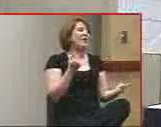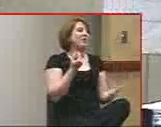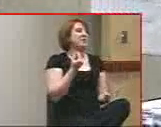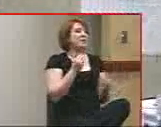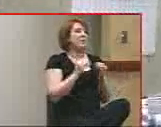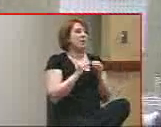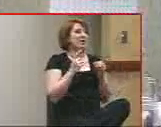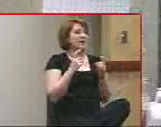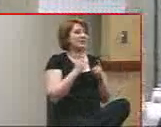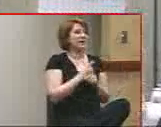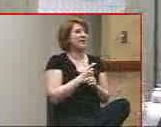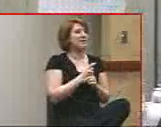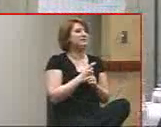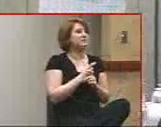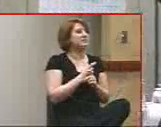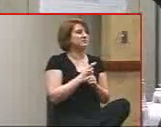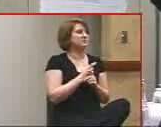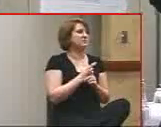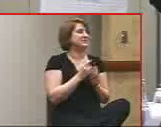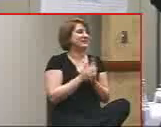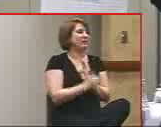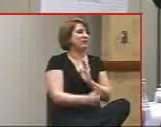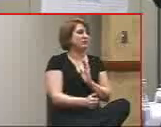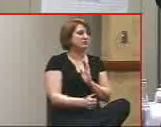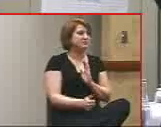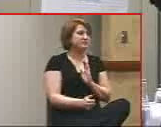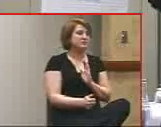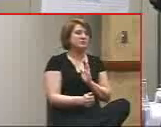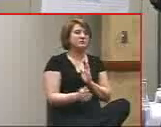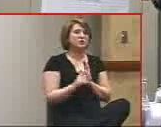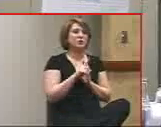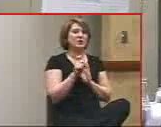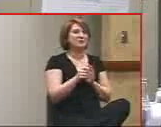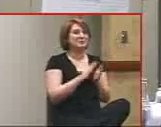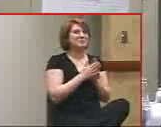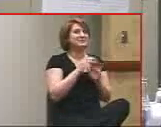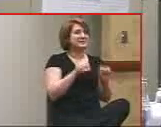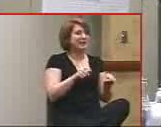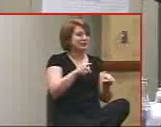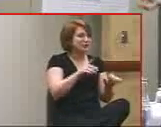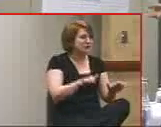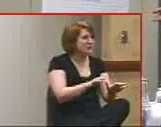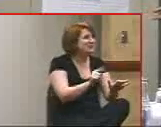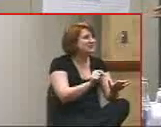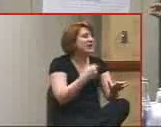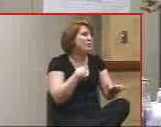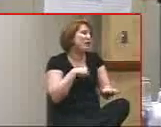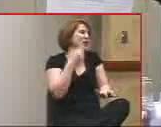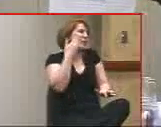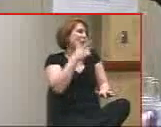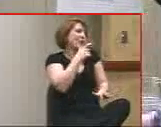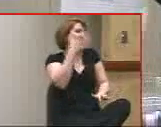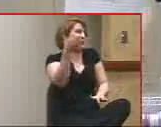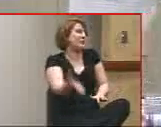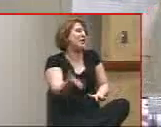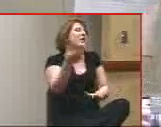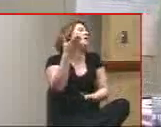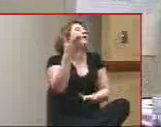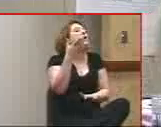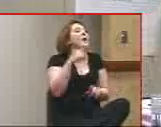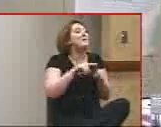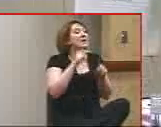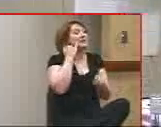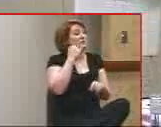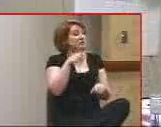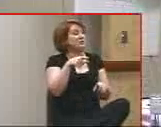more complicated a skill. So then the question becomes, can she do it? And we don't really know her. But if she can do that,